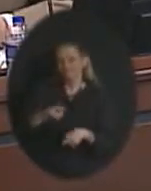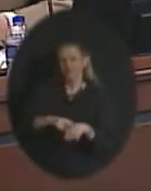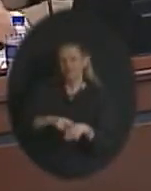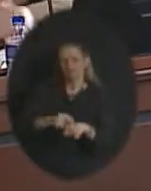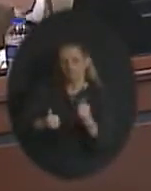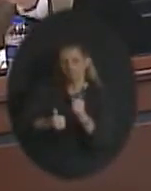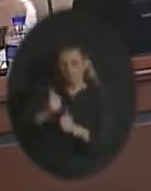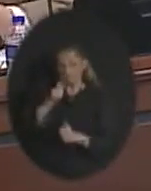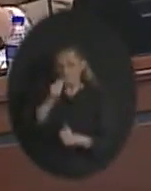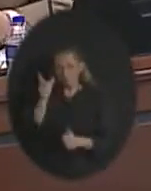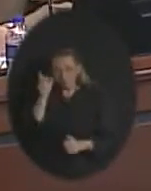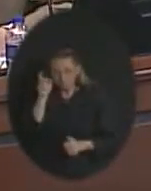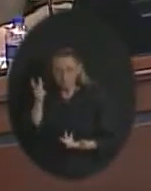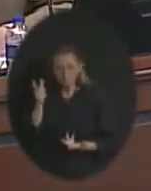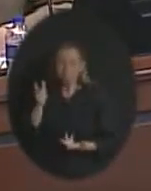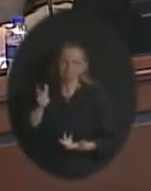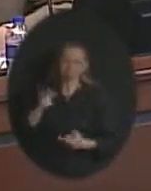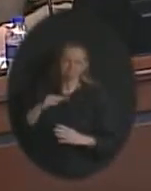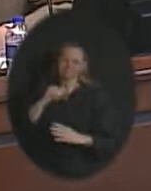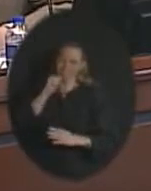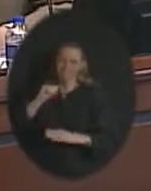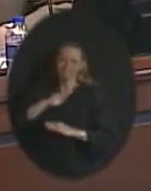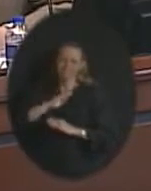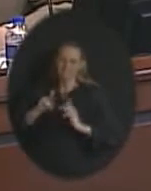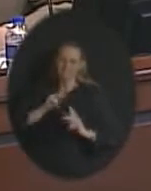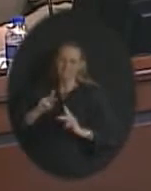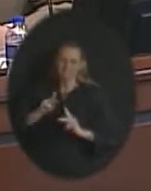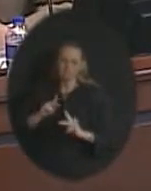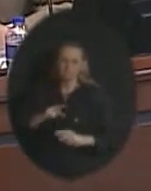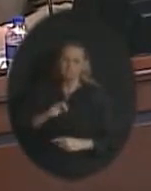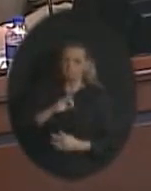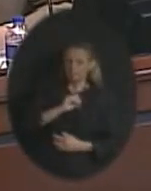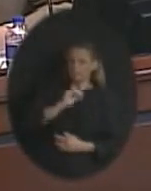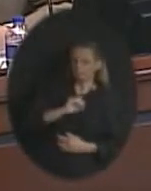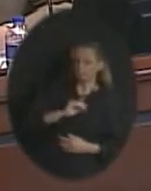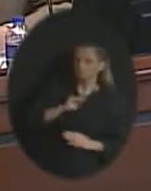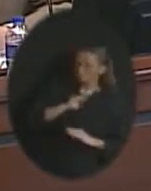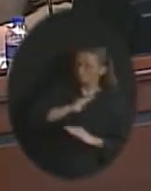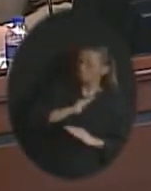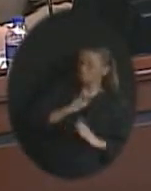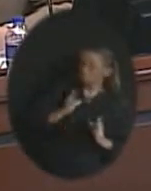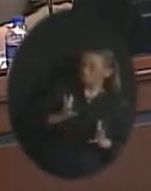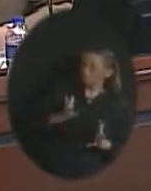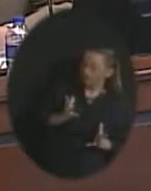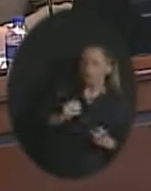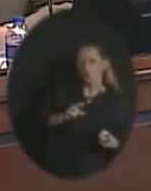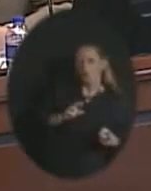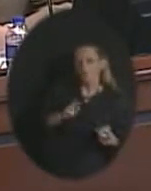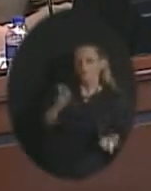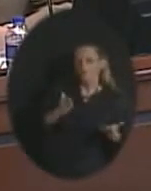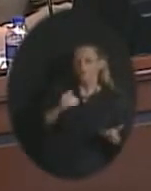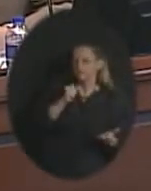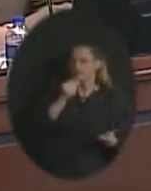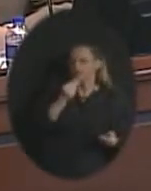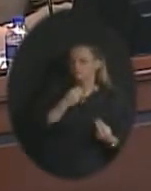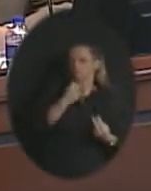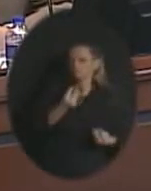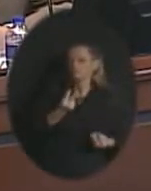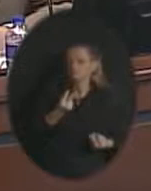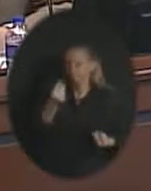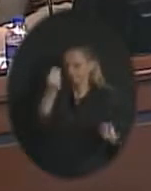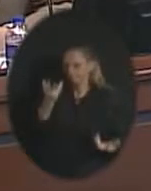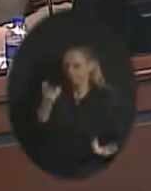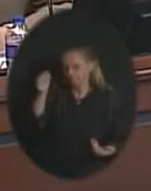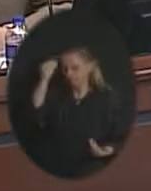usually. That means, you know, 90% of the people are satisfied with it. They may, you know, at least they're not voicing their opinion, that they're totally dissatisfied. So,